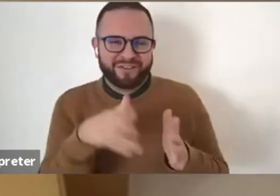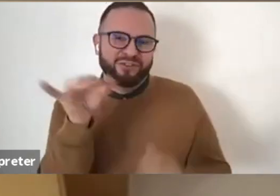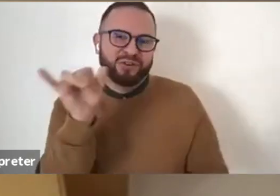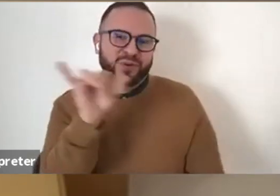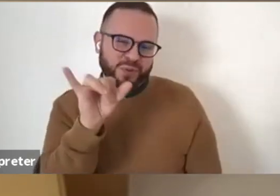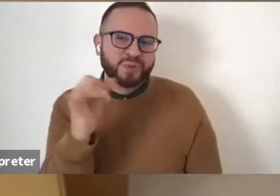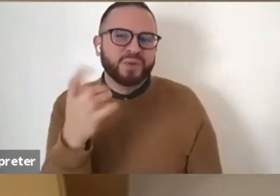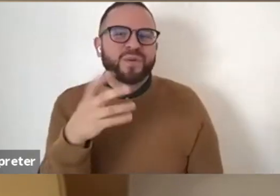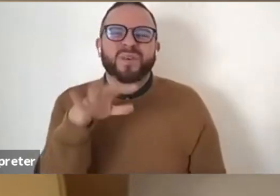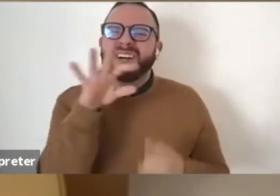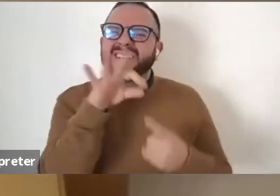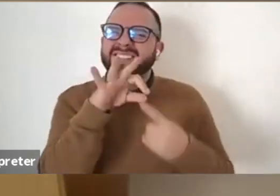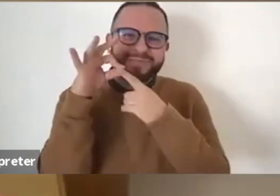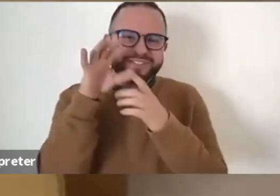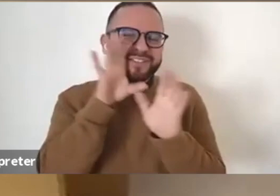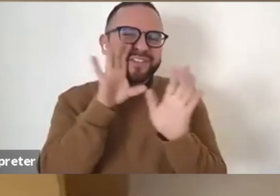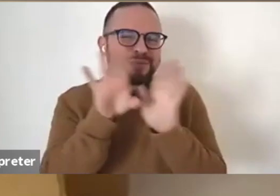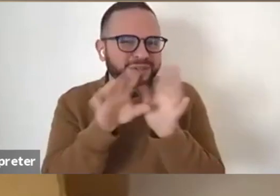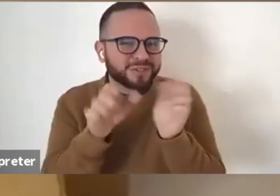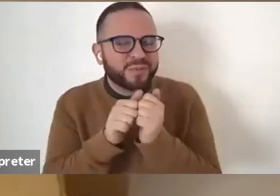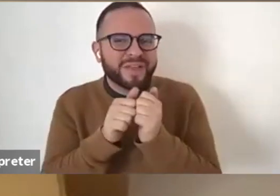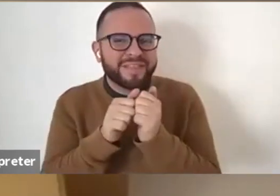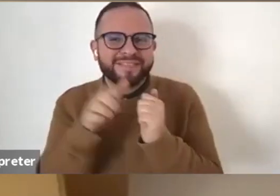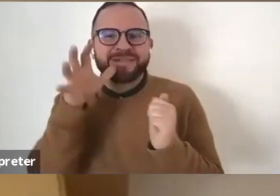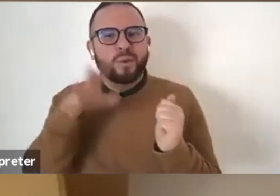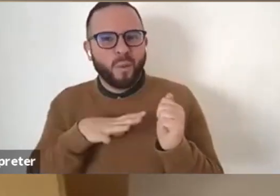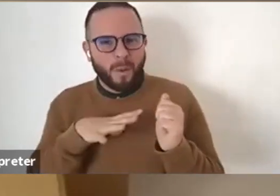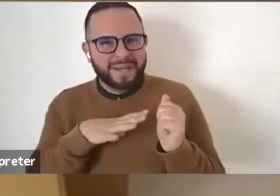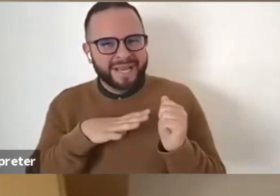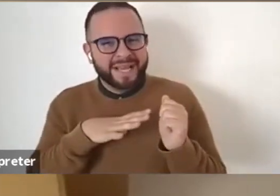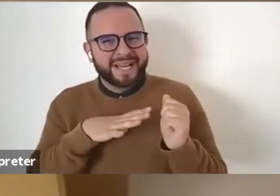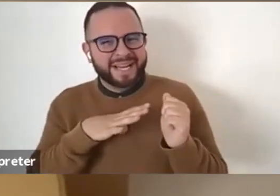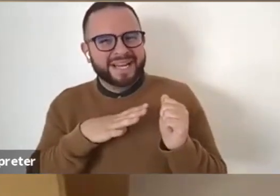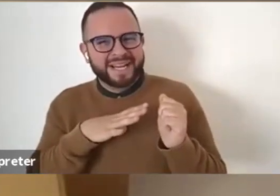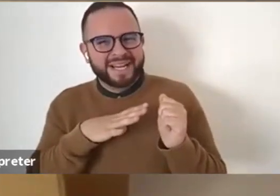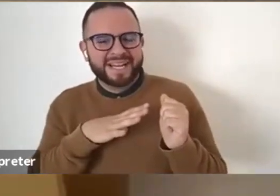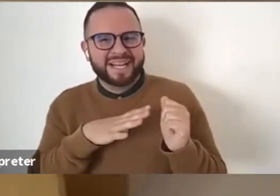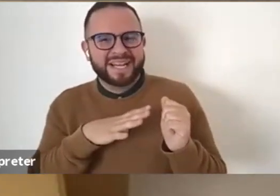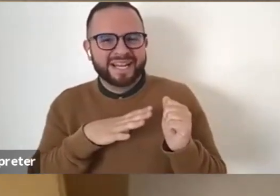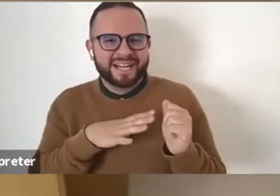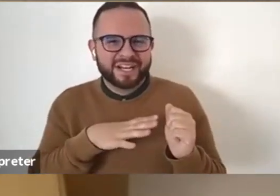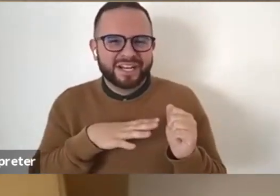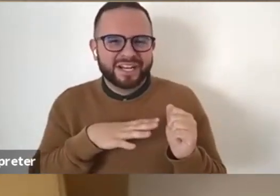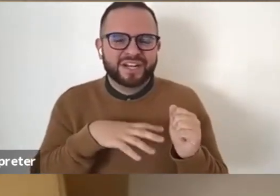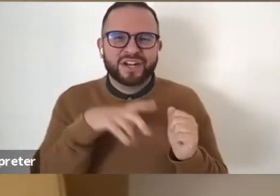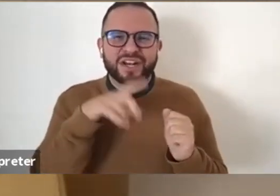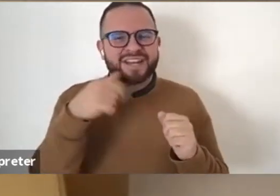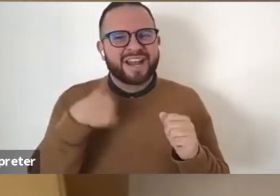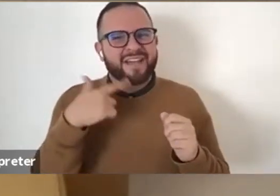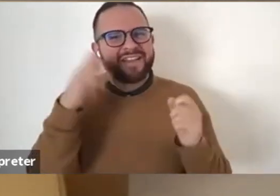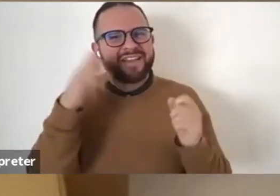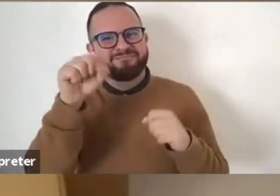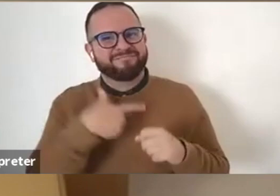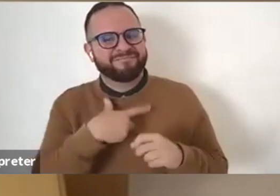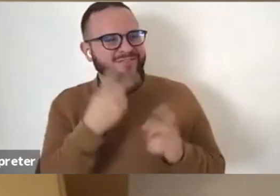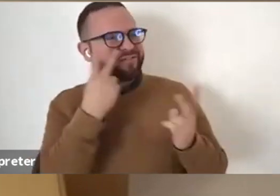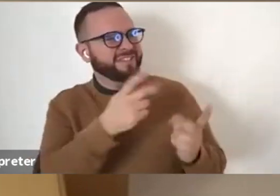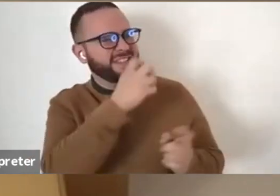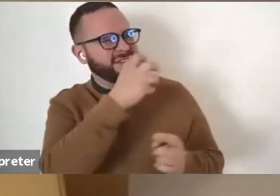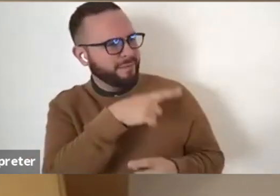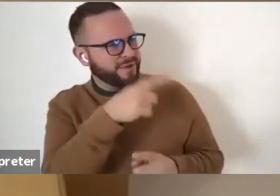the picture with the woman. When you look at the first moment, you think it's a young